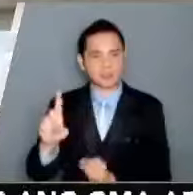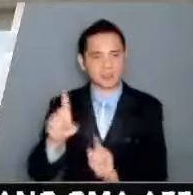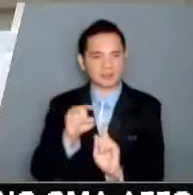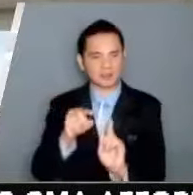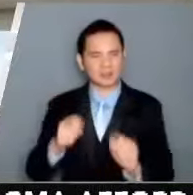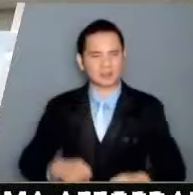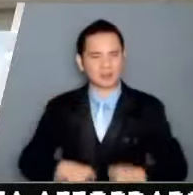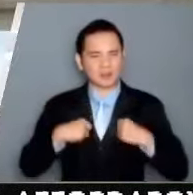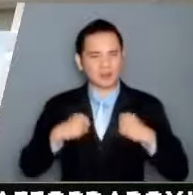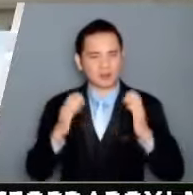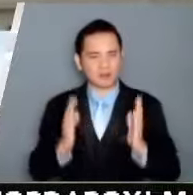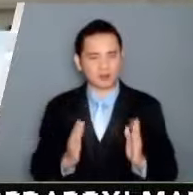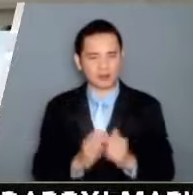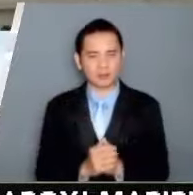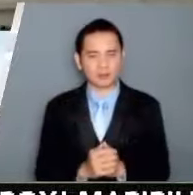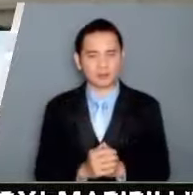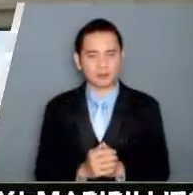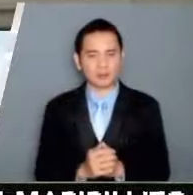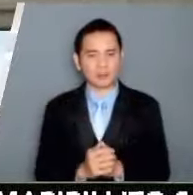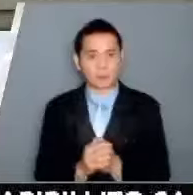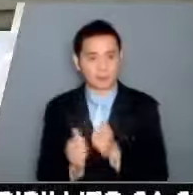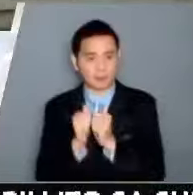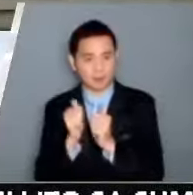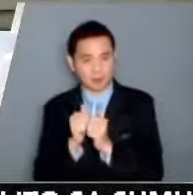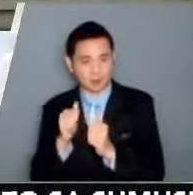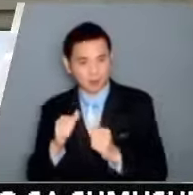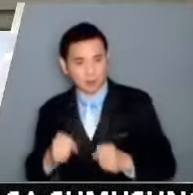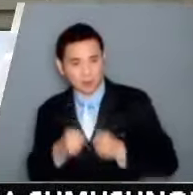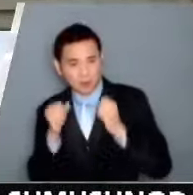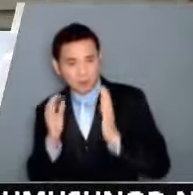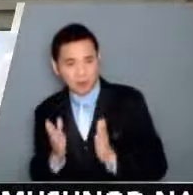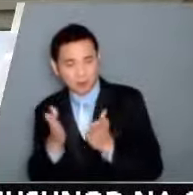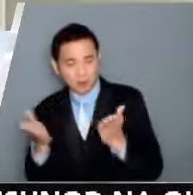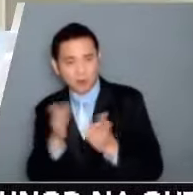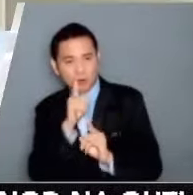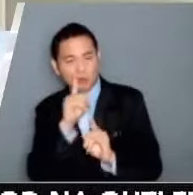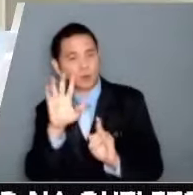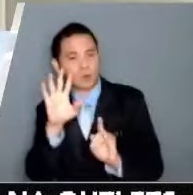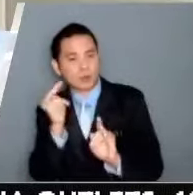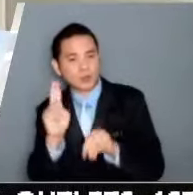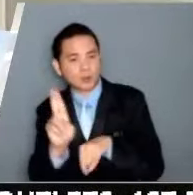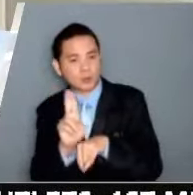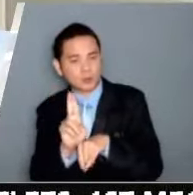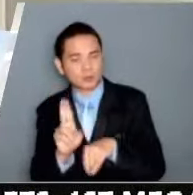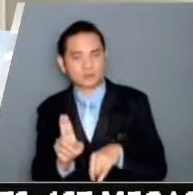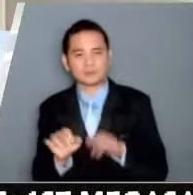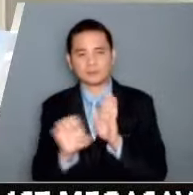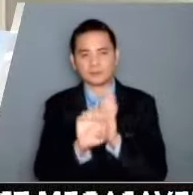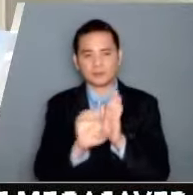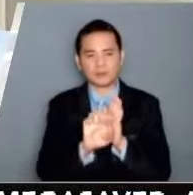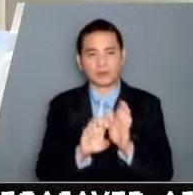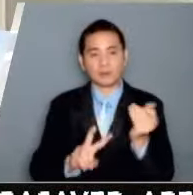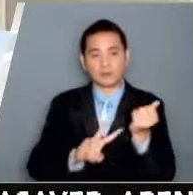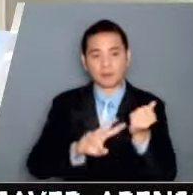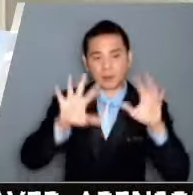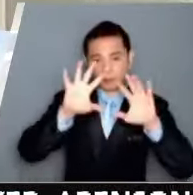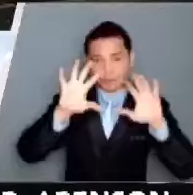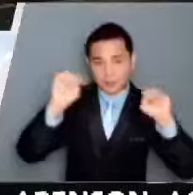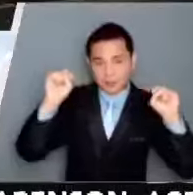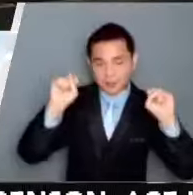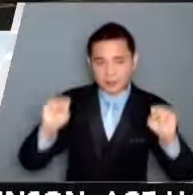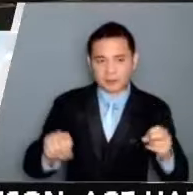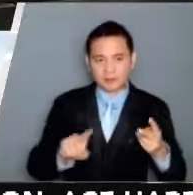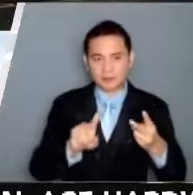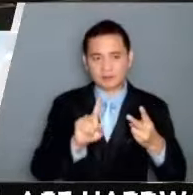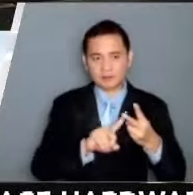kailan magagamit ang designated survivor. Una, itatalaga ang Vice President ang designated survivor sakaling maging acting president